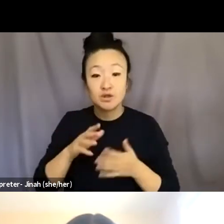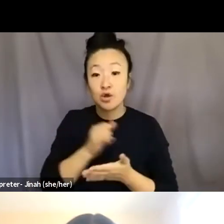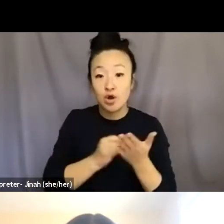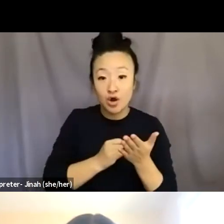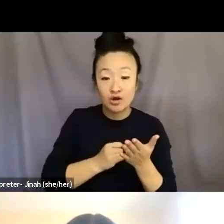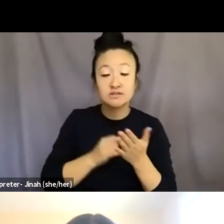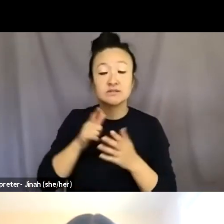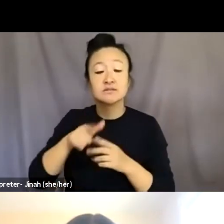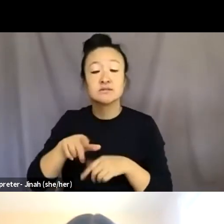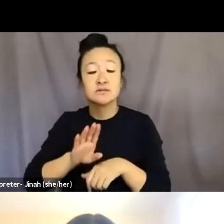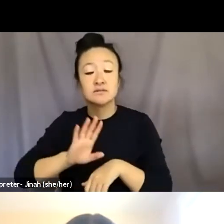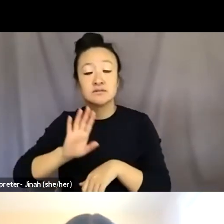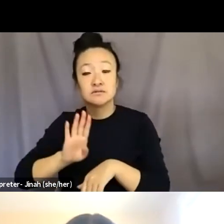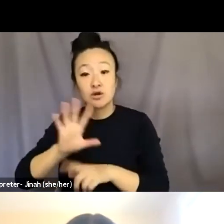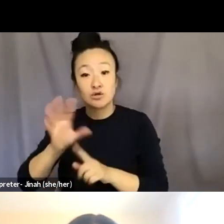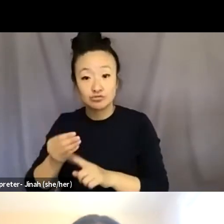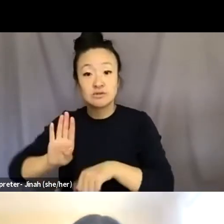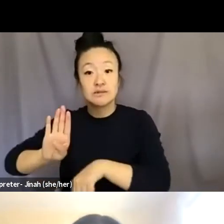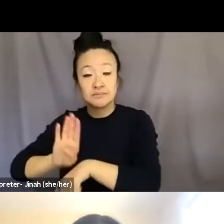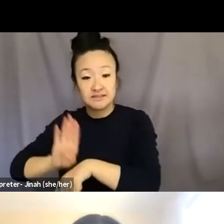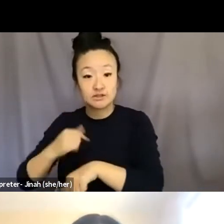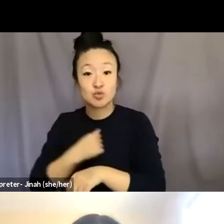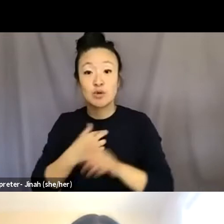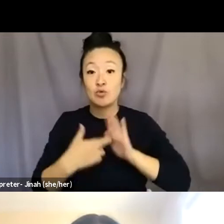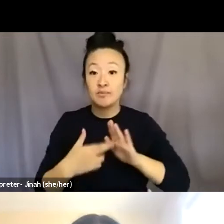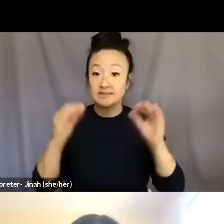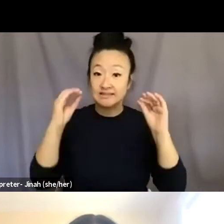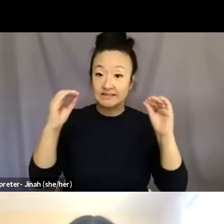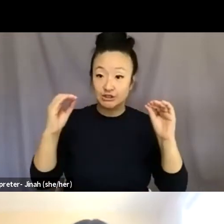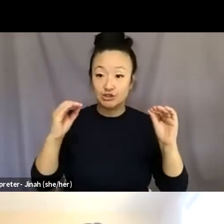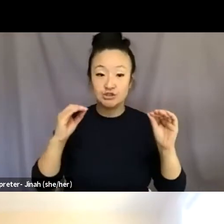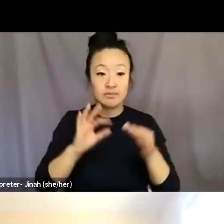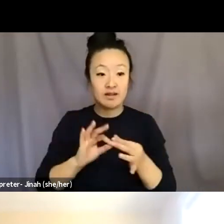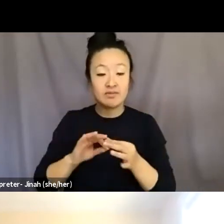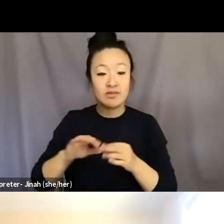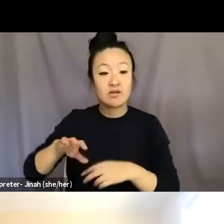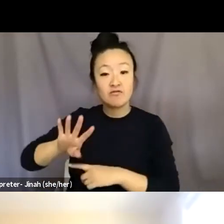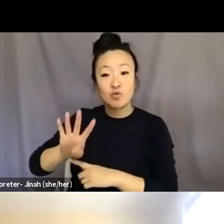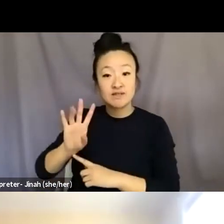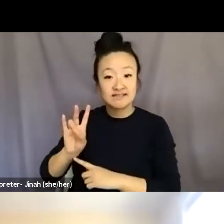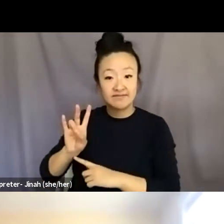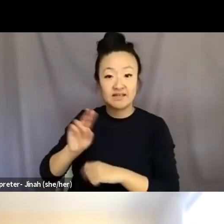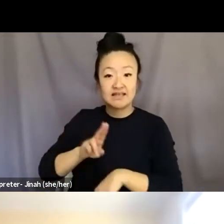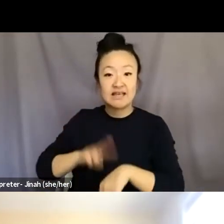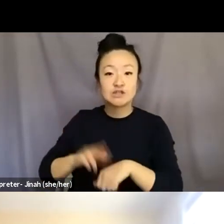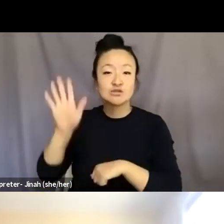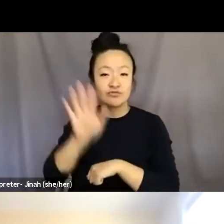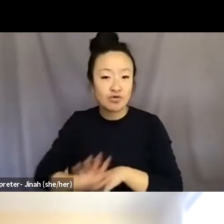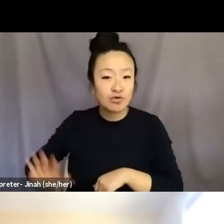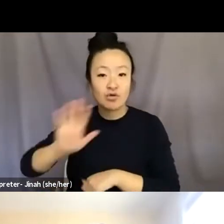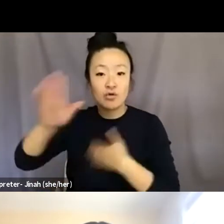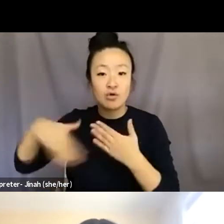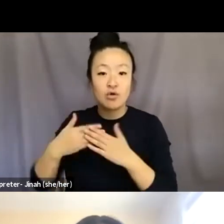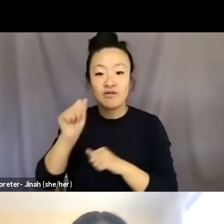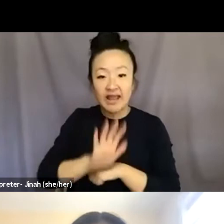business. And we represent, teach, and showcase about the 47 nations of all of Asia and all of the